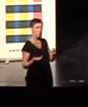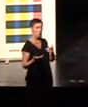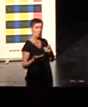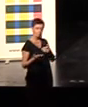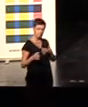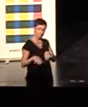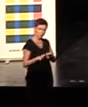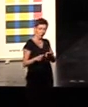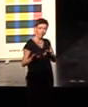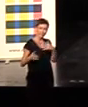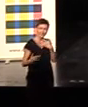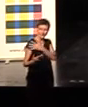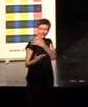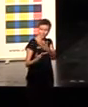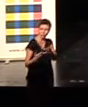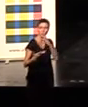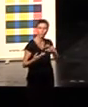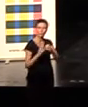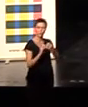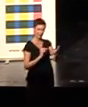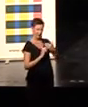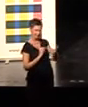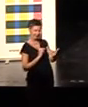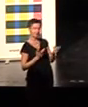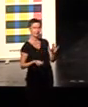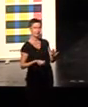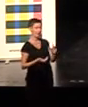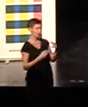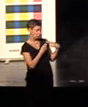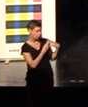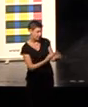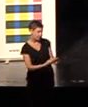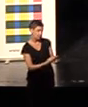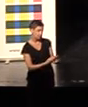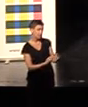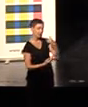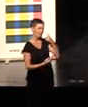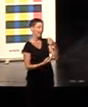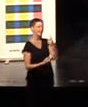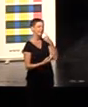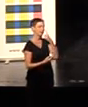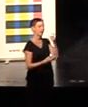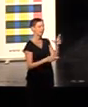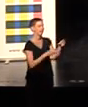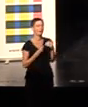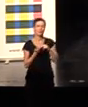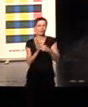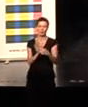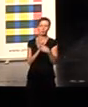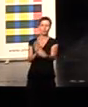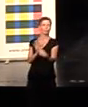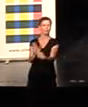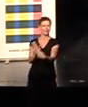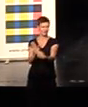historie producers identity and tradition and that can be riep recent het en al dat